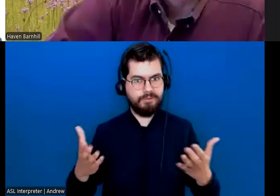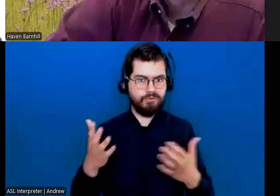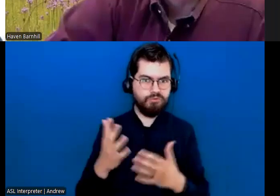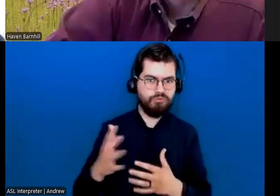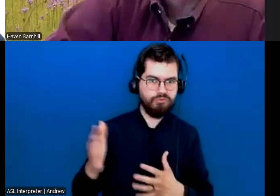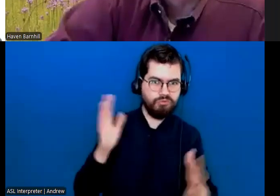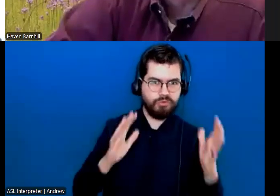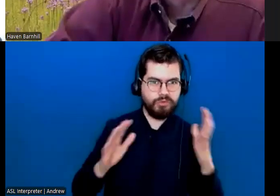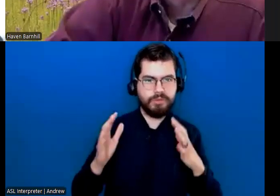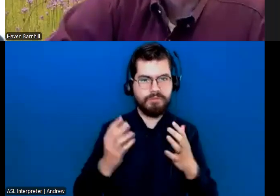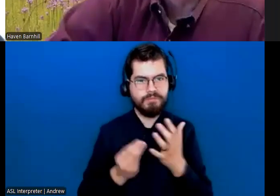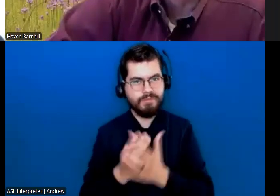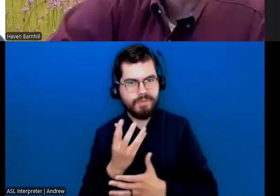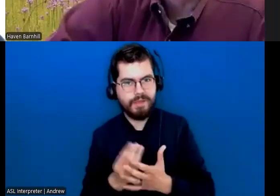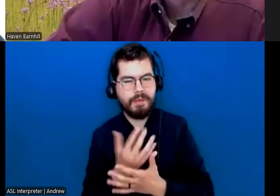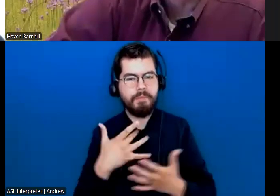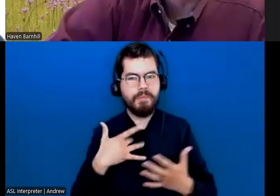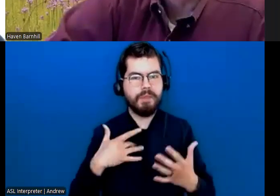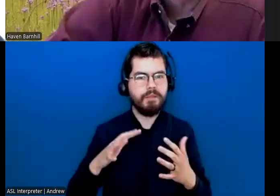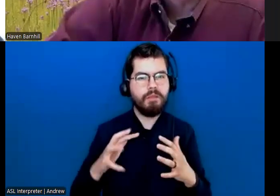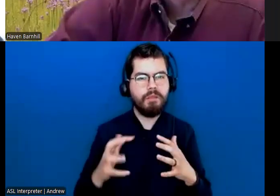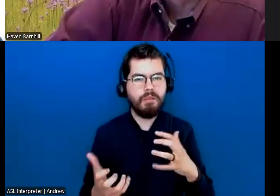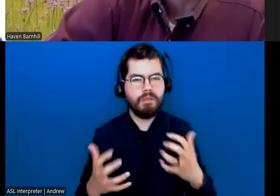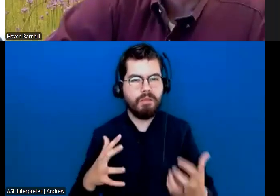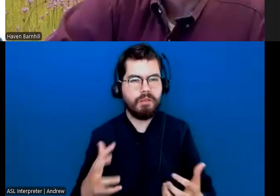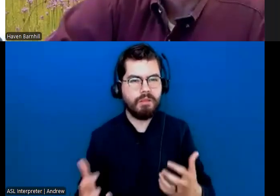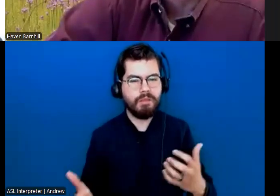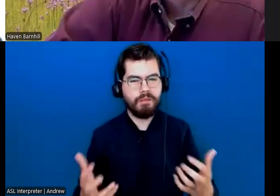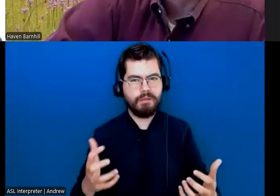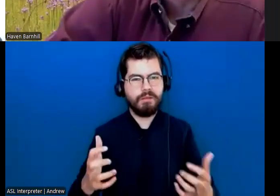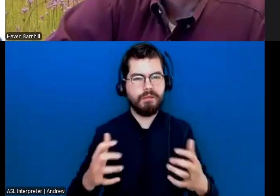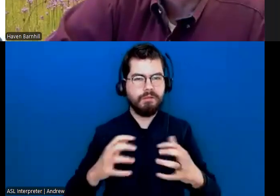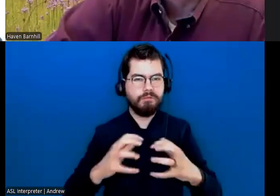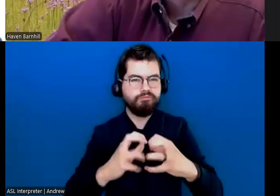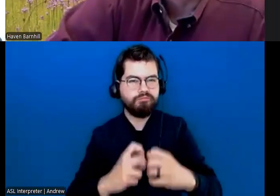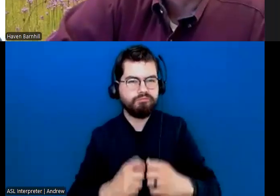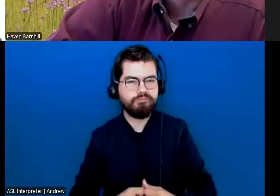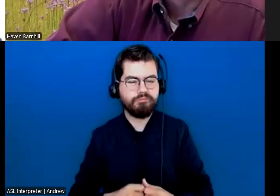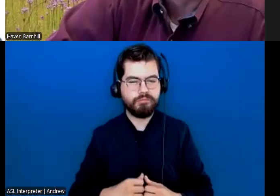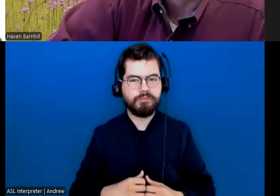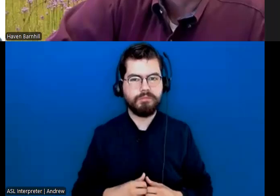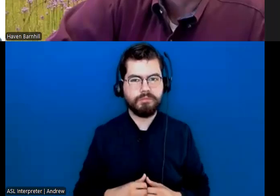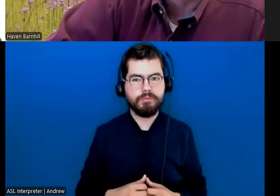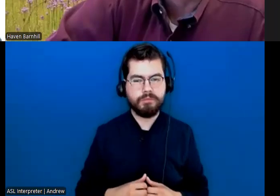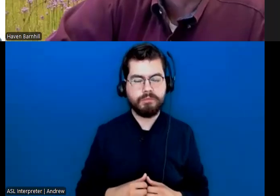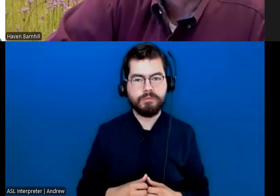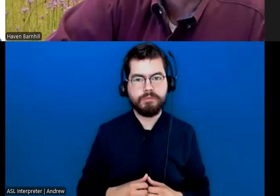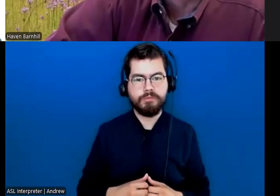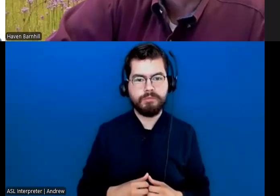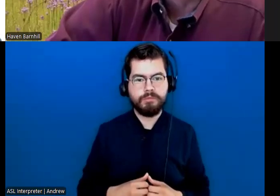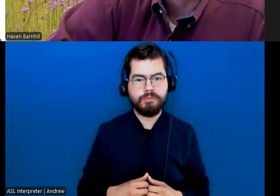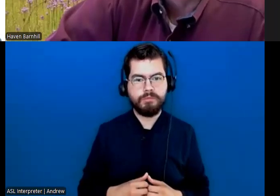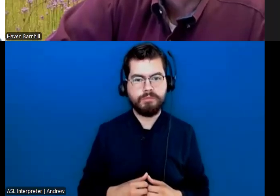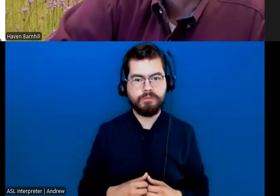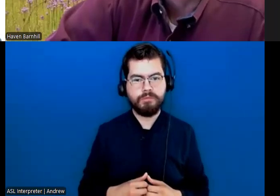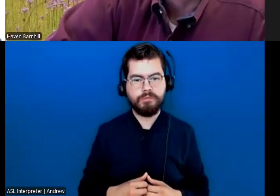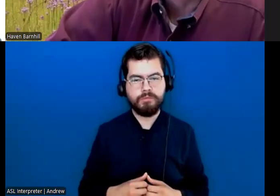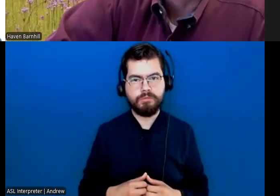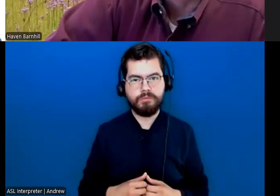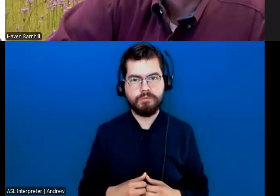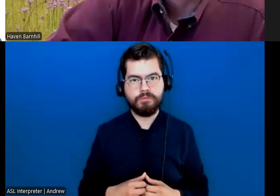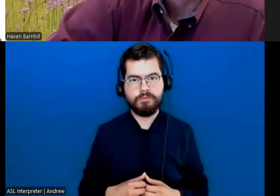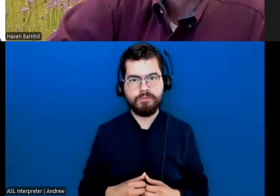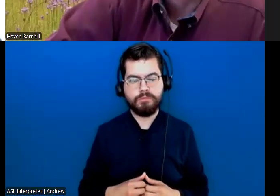of the woody material, and so we emulate those